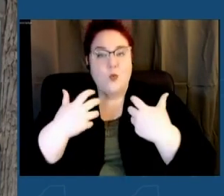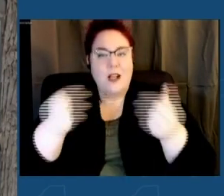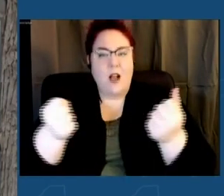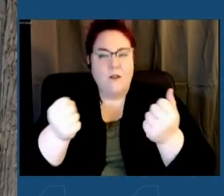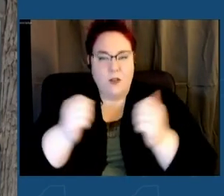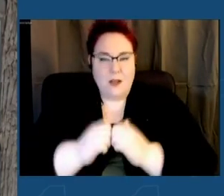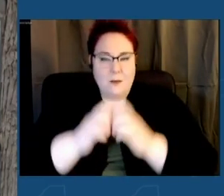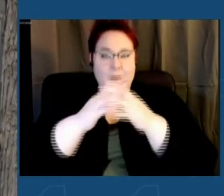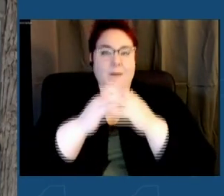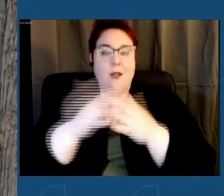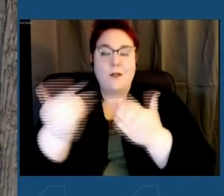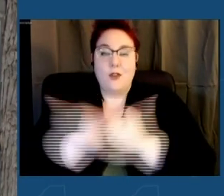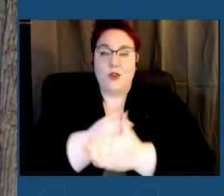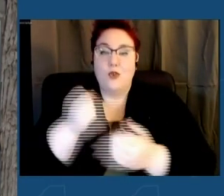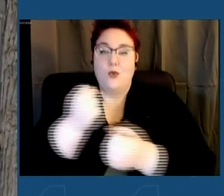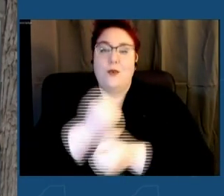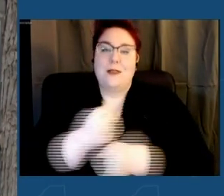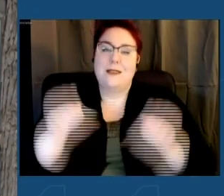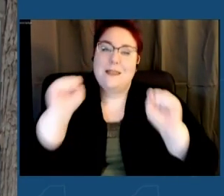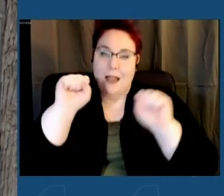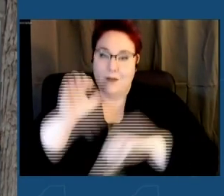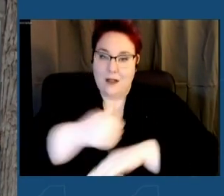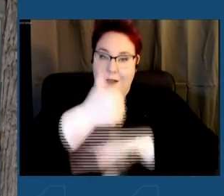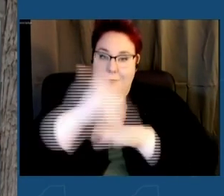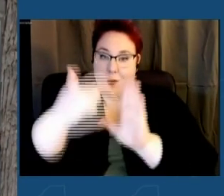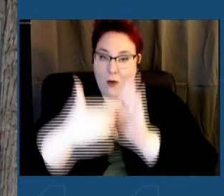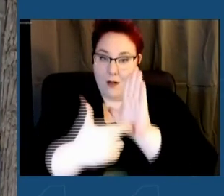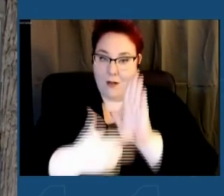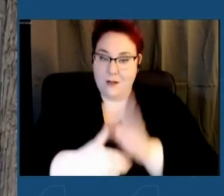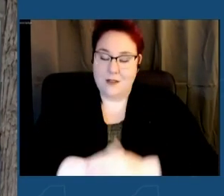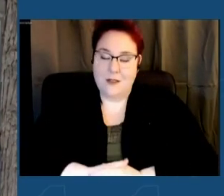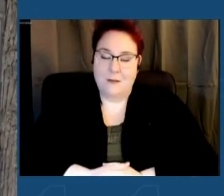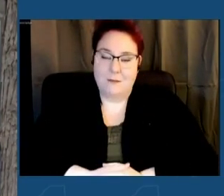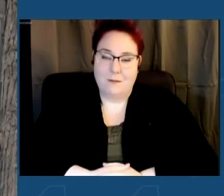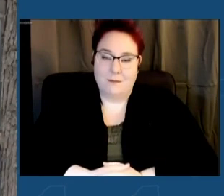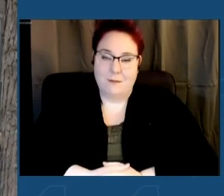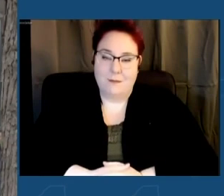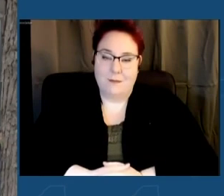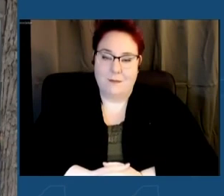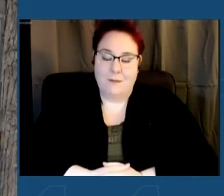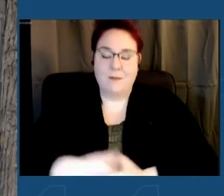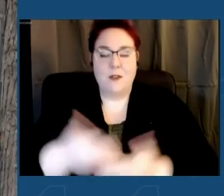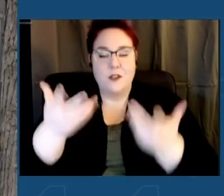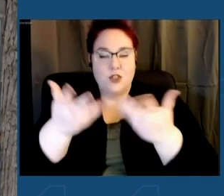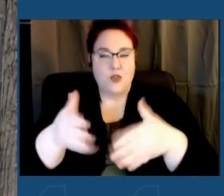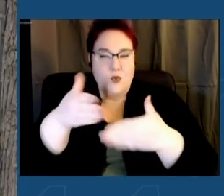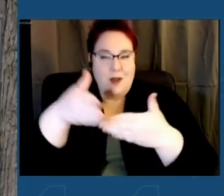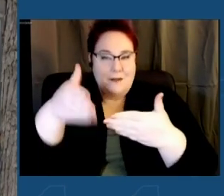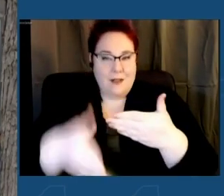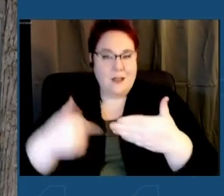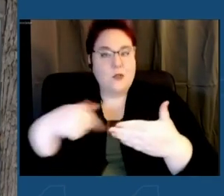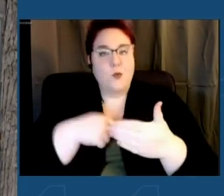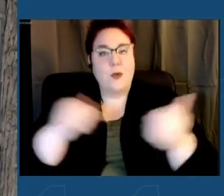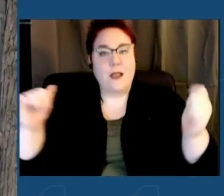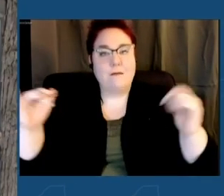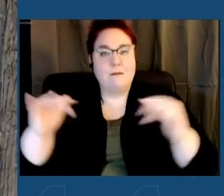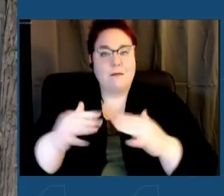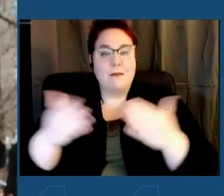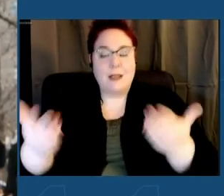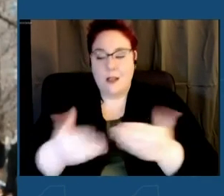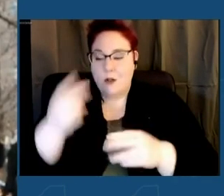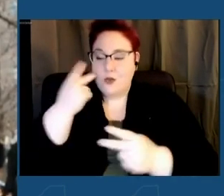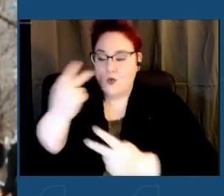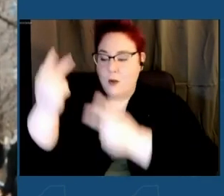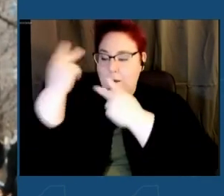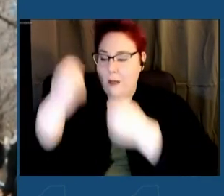safety protocols. To conclude, as we do each year, we are gathered to remember the lives that were taken far